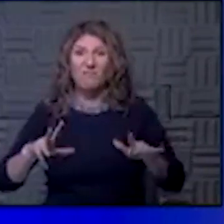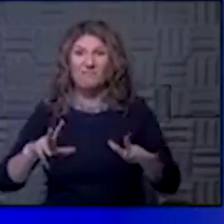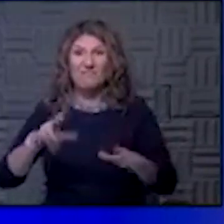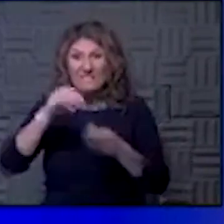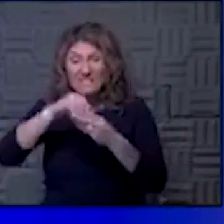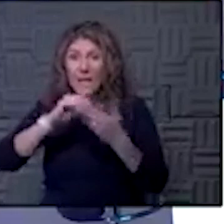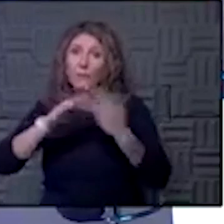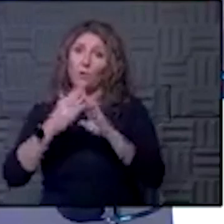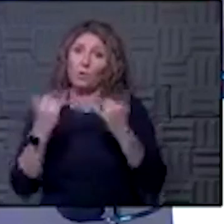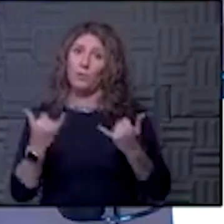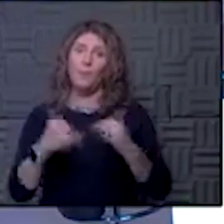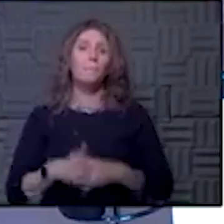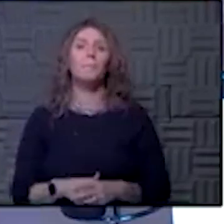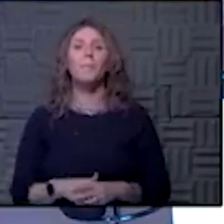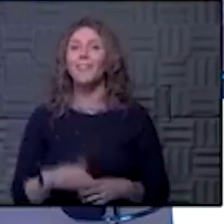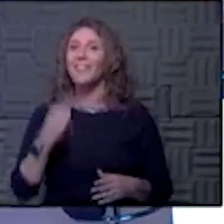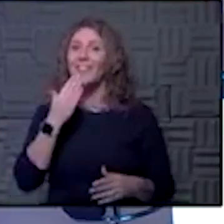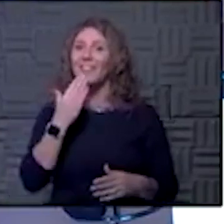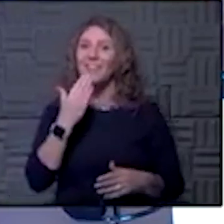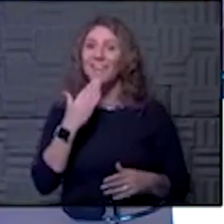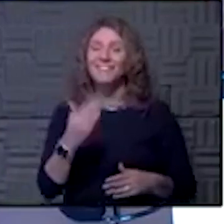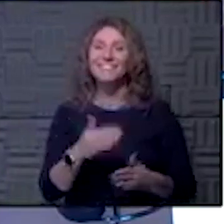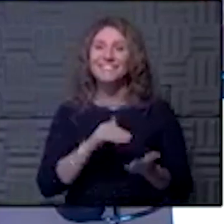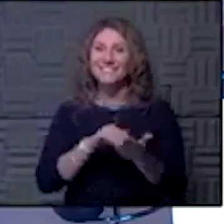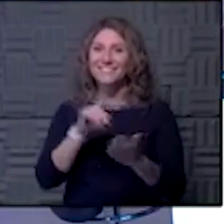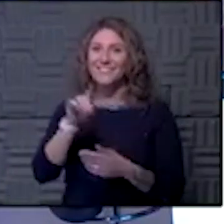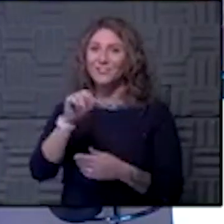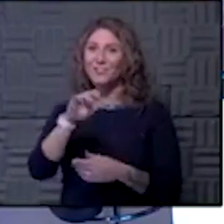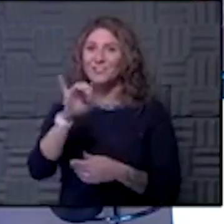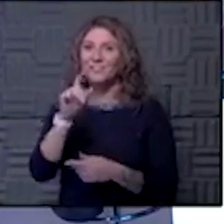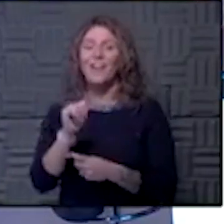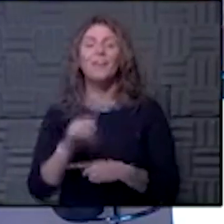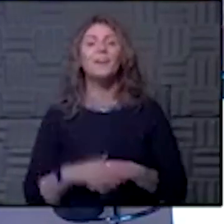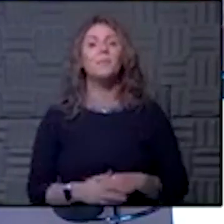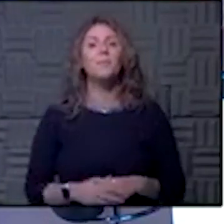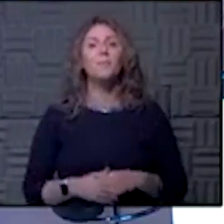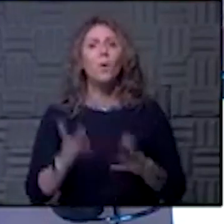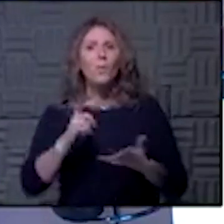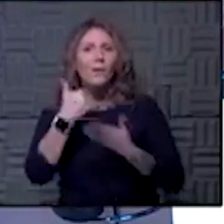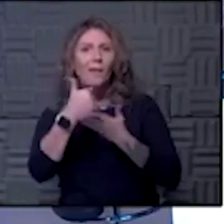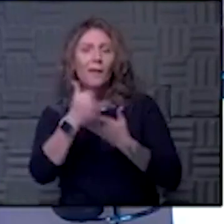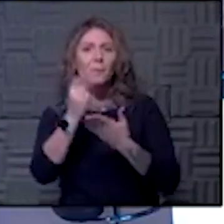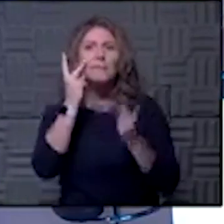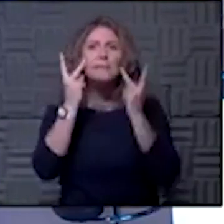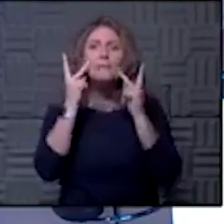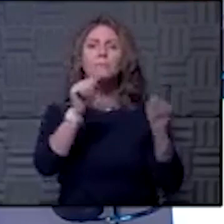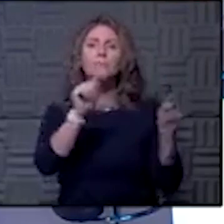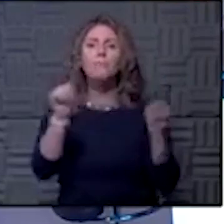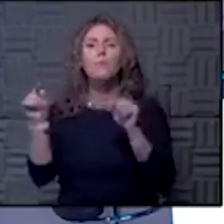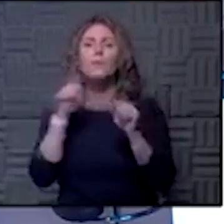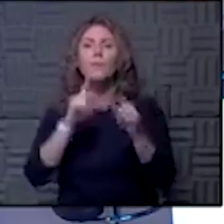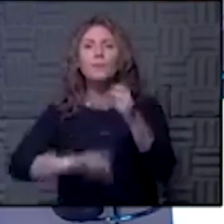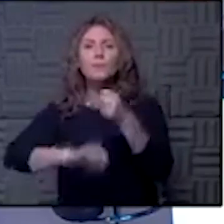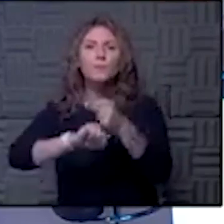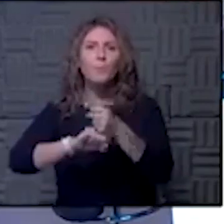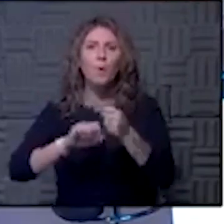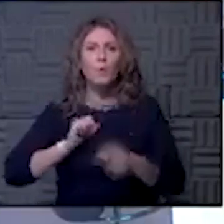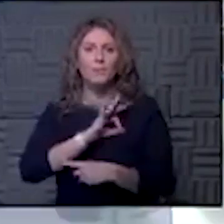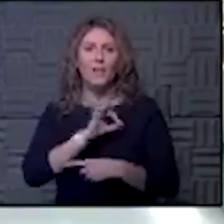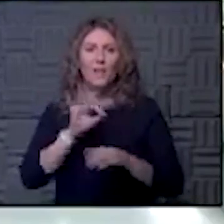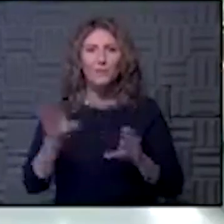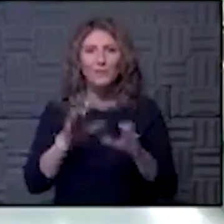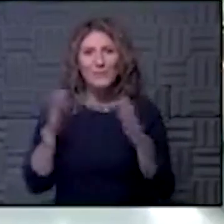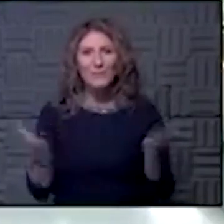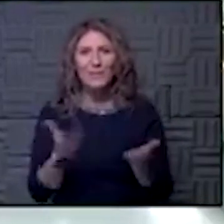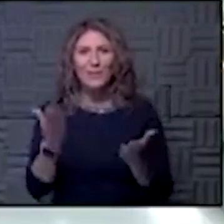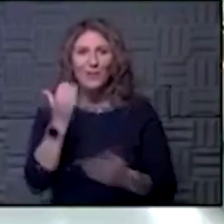now. Thanks, Hawk. Hey, wanted to help you see a little bit about what some of our support staff do here on a daily basis. It's